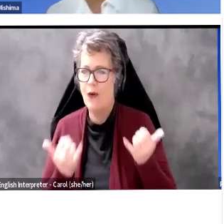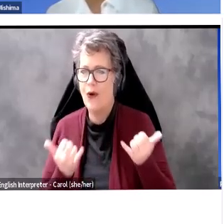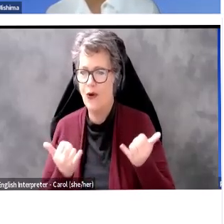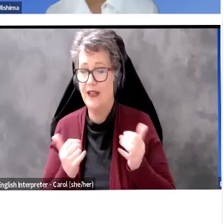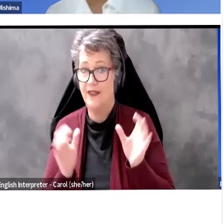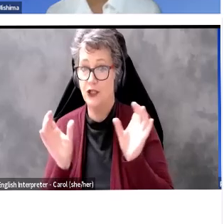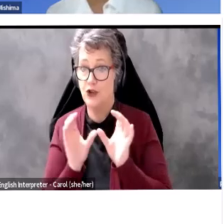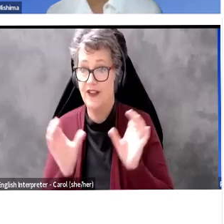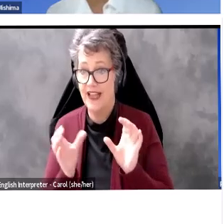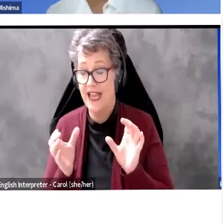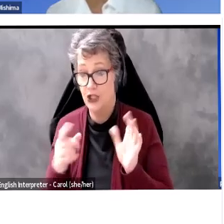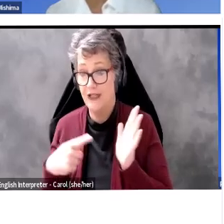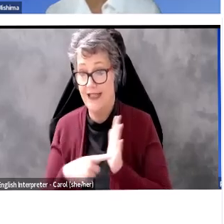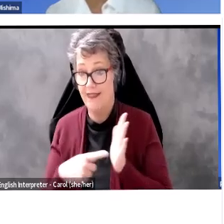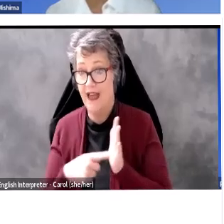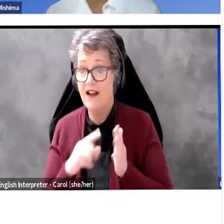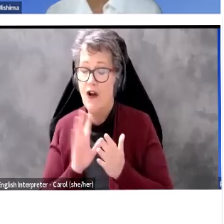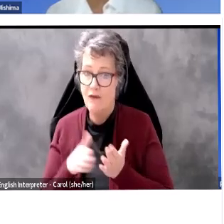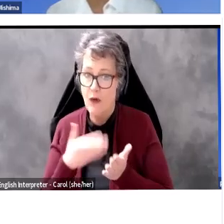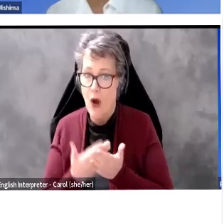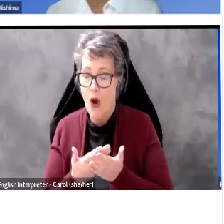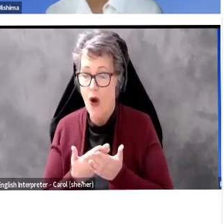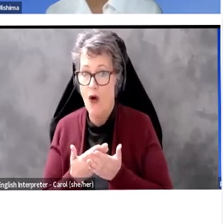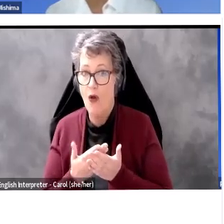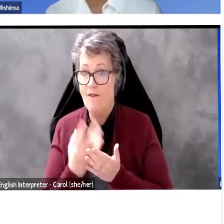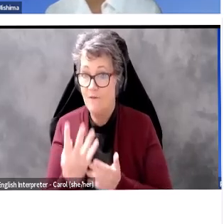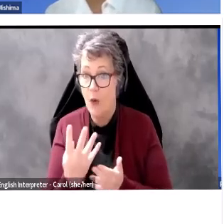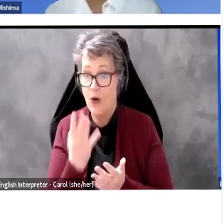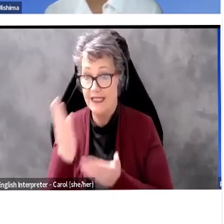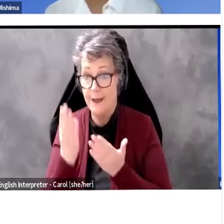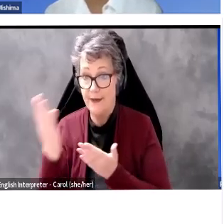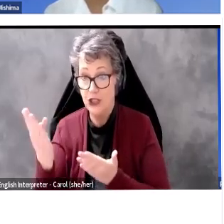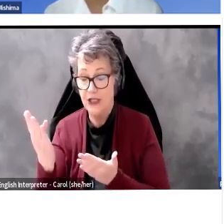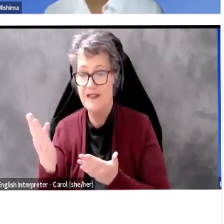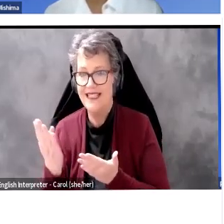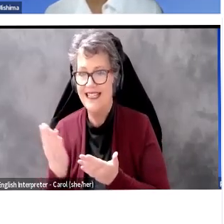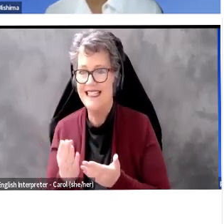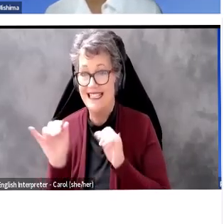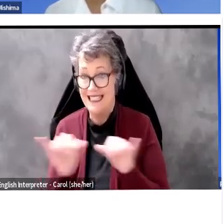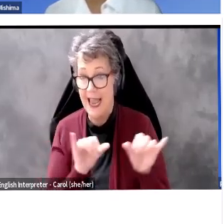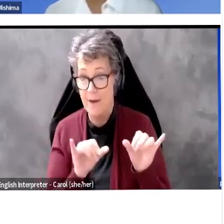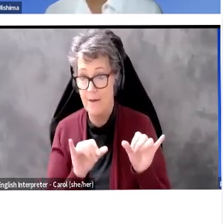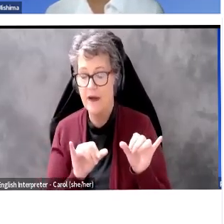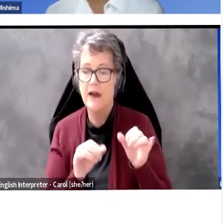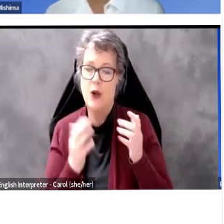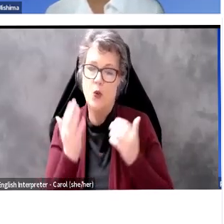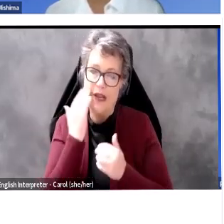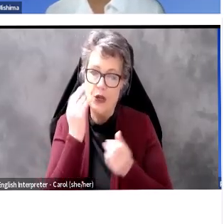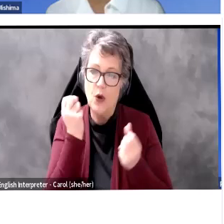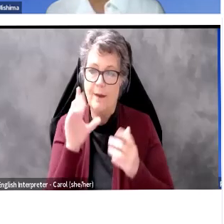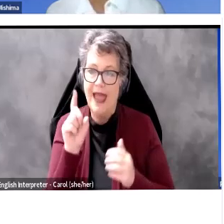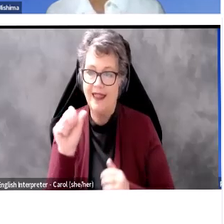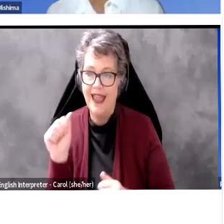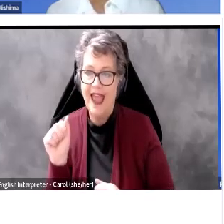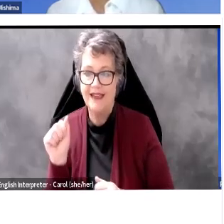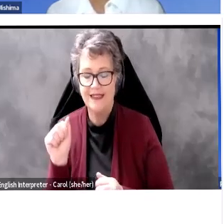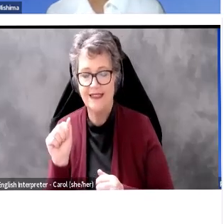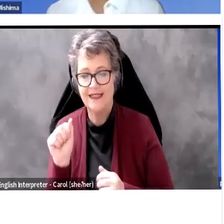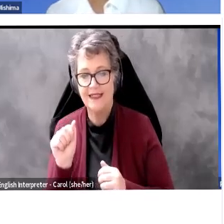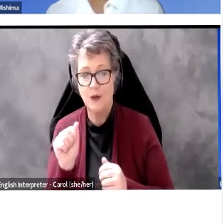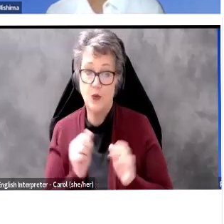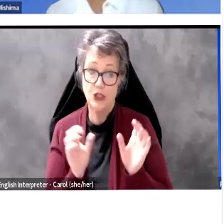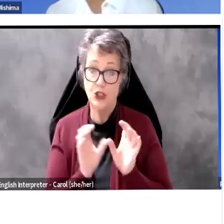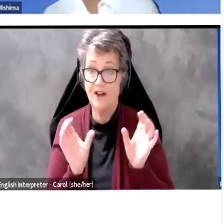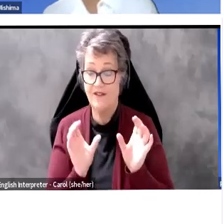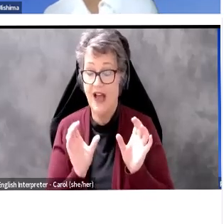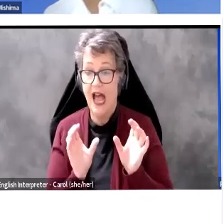the certification deadline for all 4 submissions is the same, we know that many LEAs kind of would